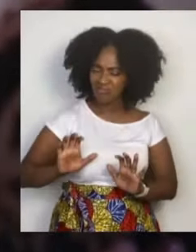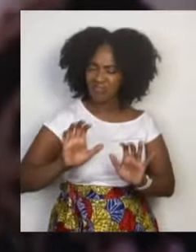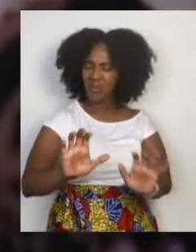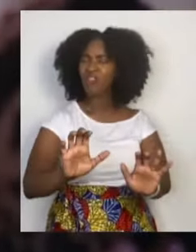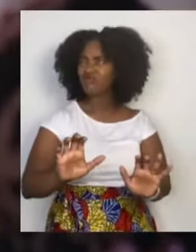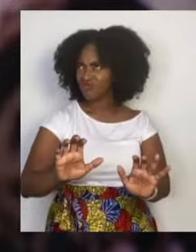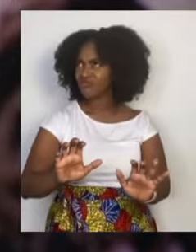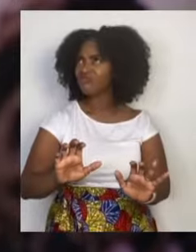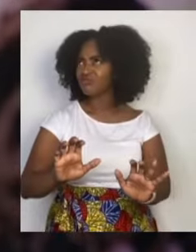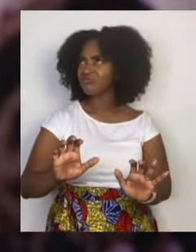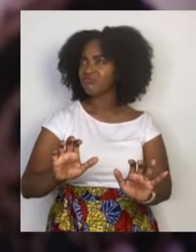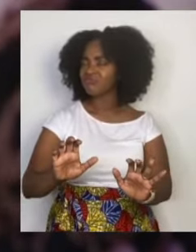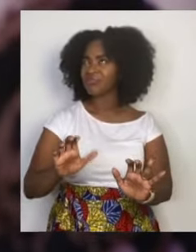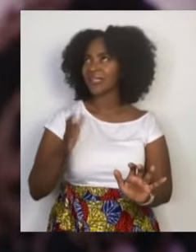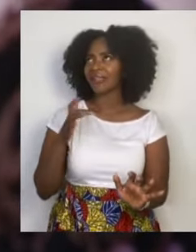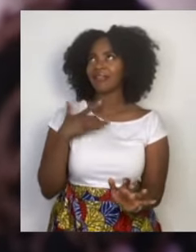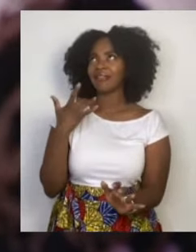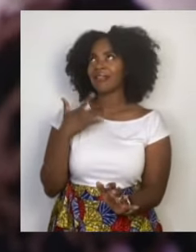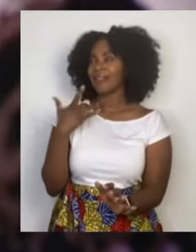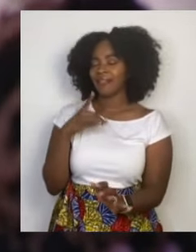longer carry themselves.